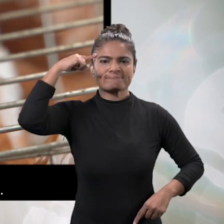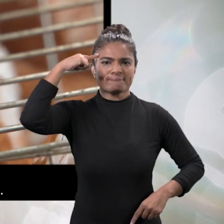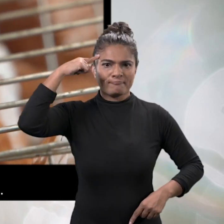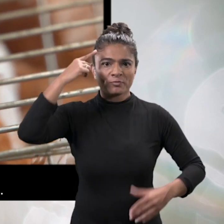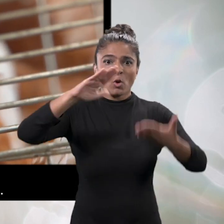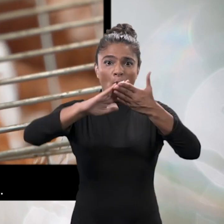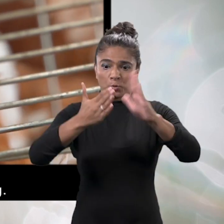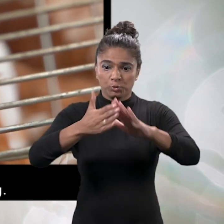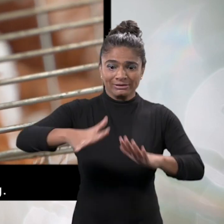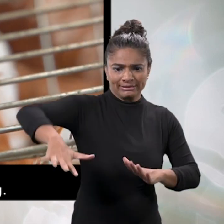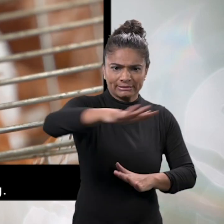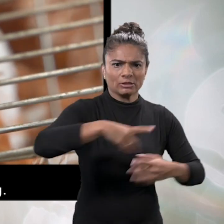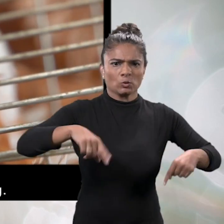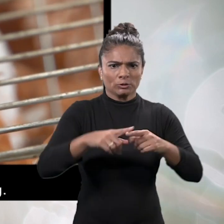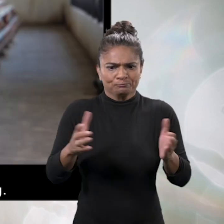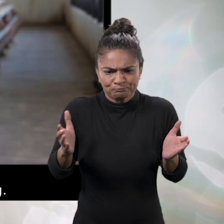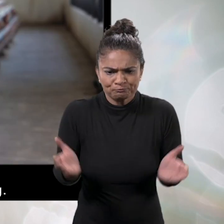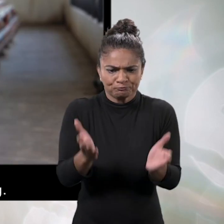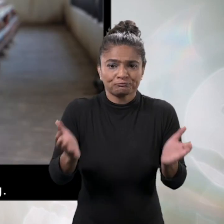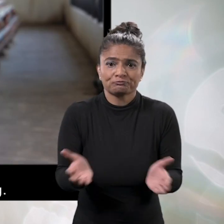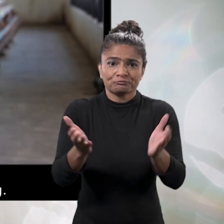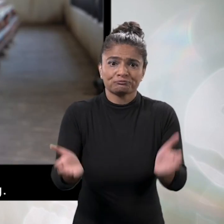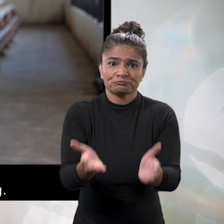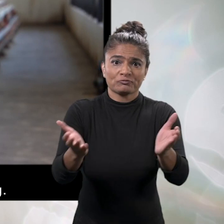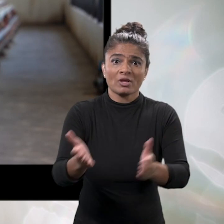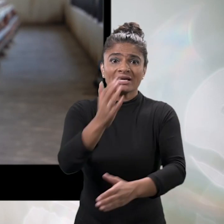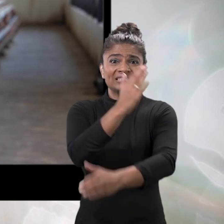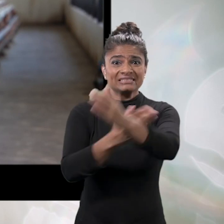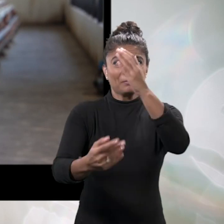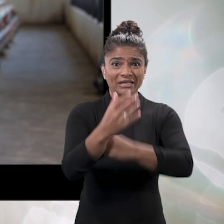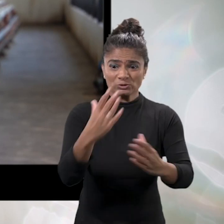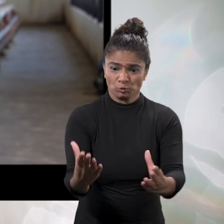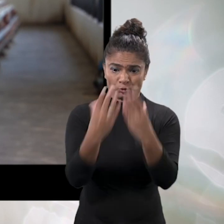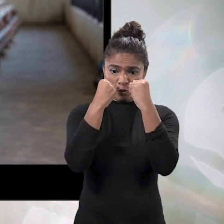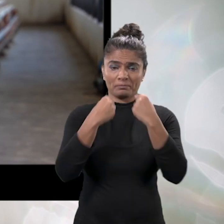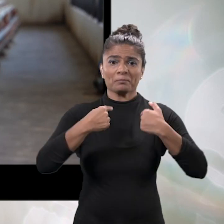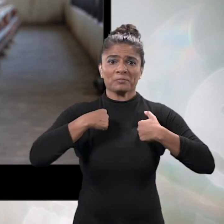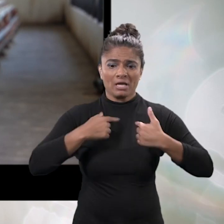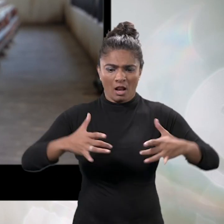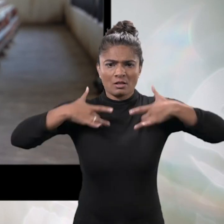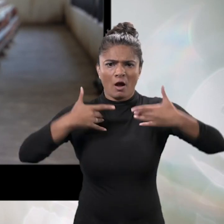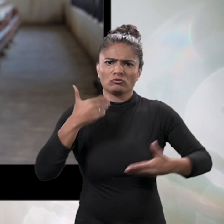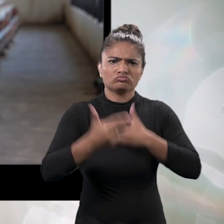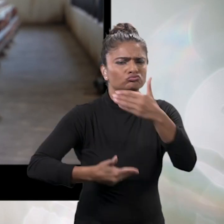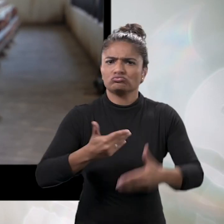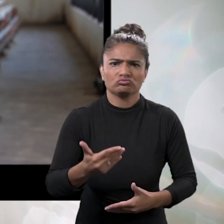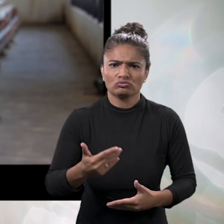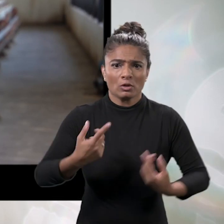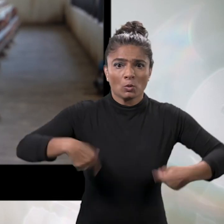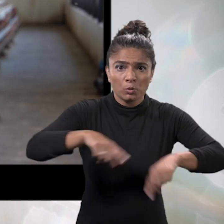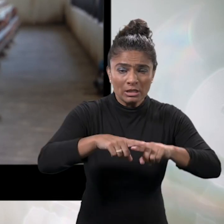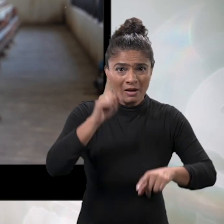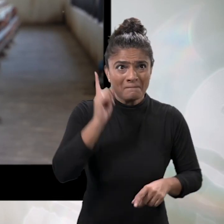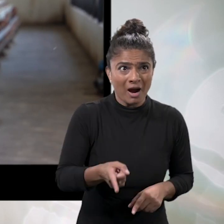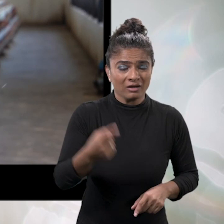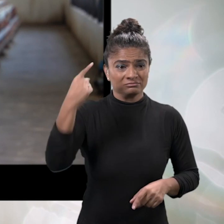sifuna abantu umphakathi ubone ukuthi ukuba ne-disability akukho la ukuvimbela khona kodwa kusuke kuyinto